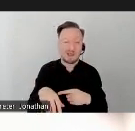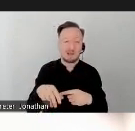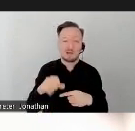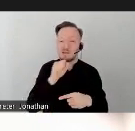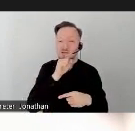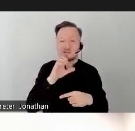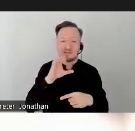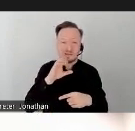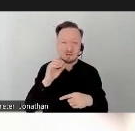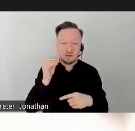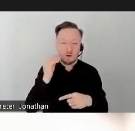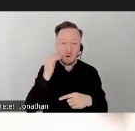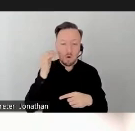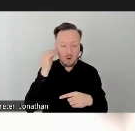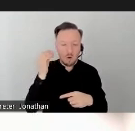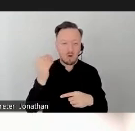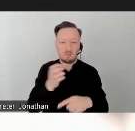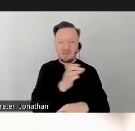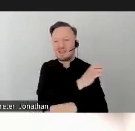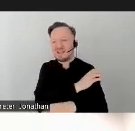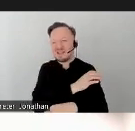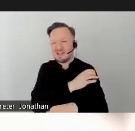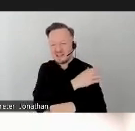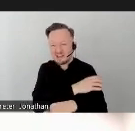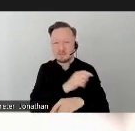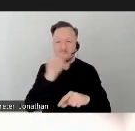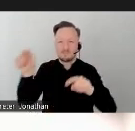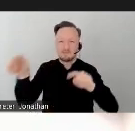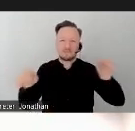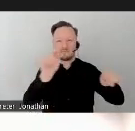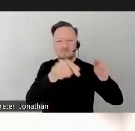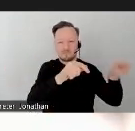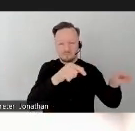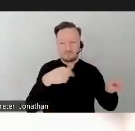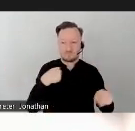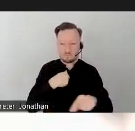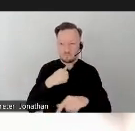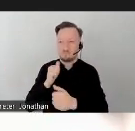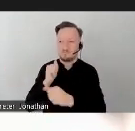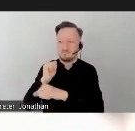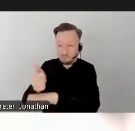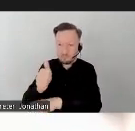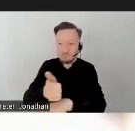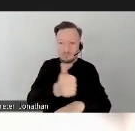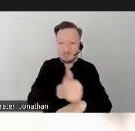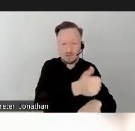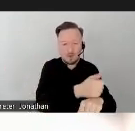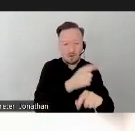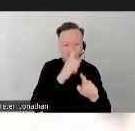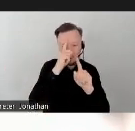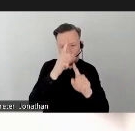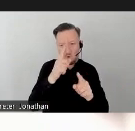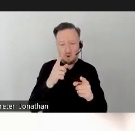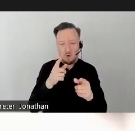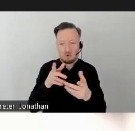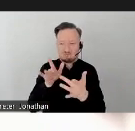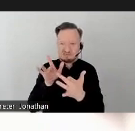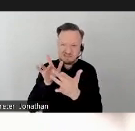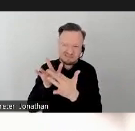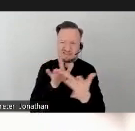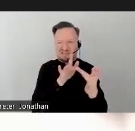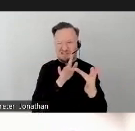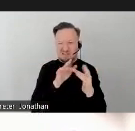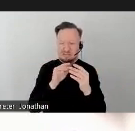institutions, clinics, things of that nature, we consider them opportunities to engage groups at a larger